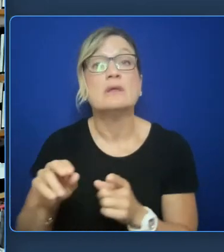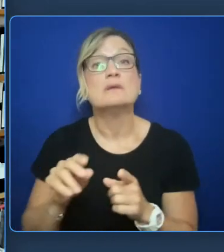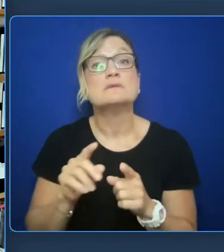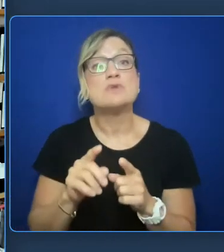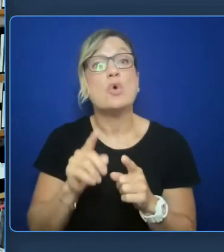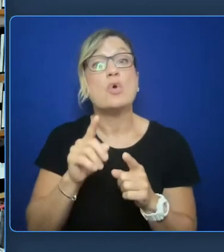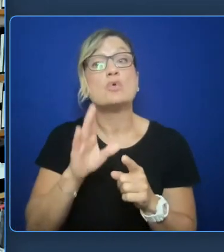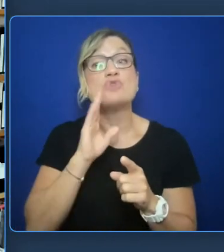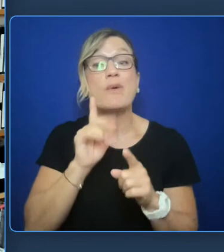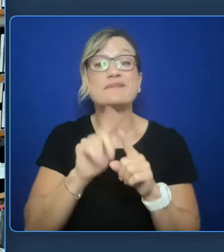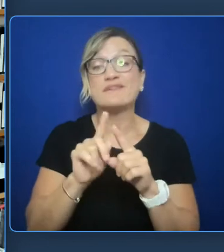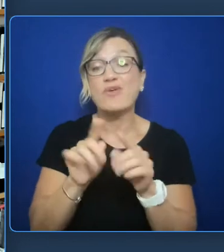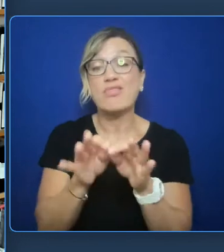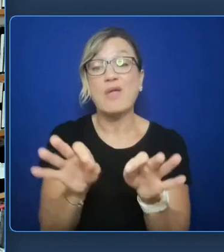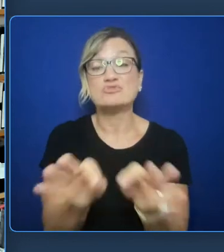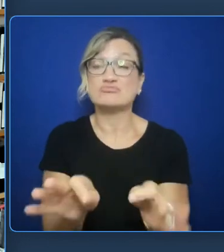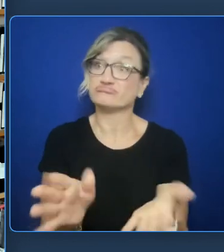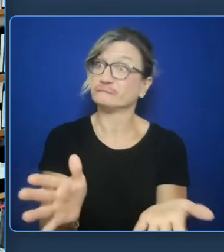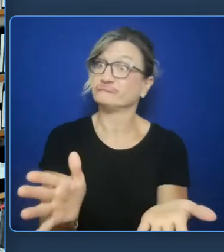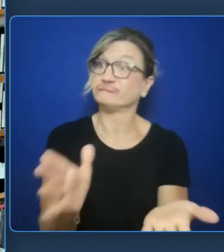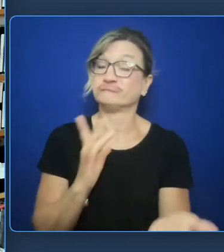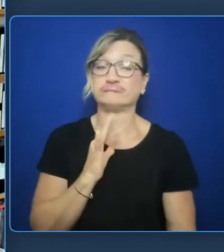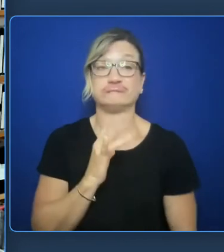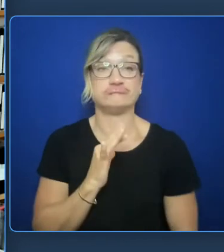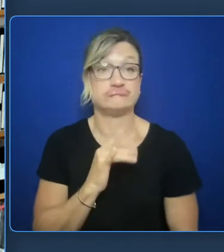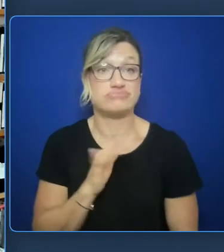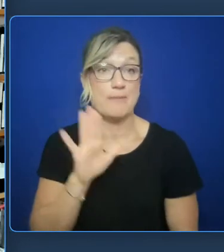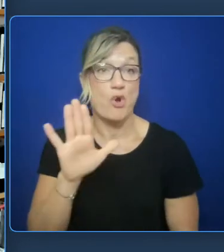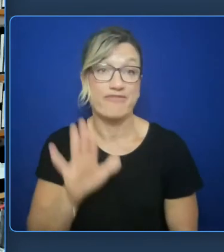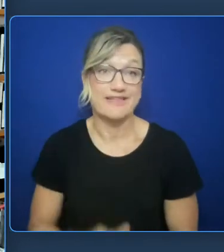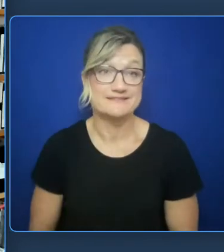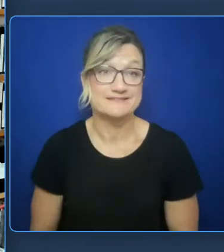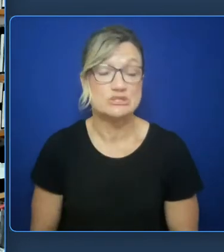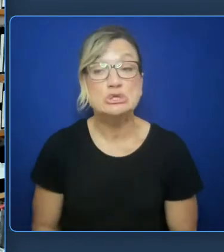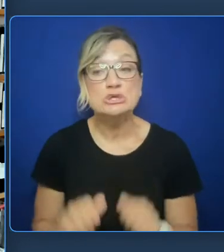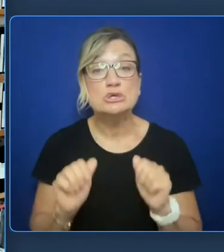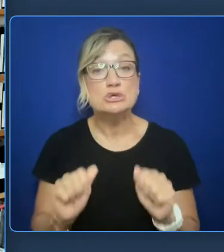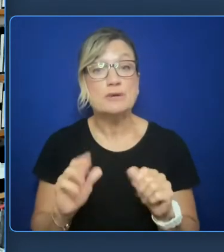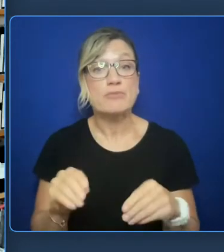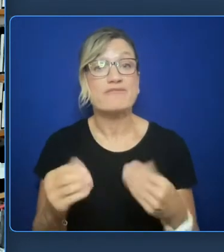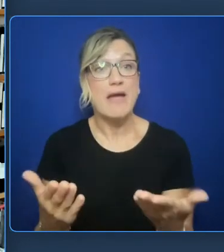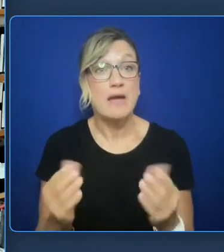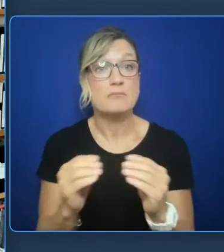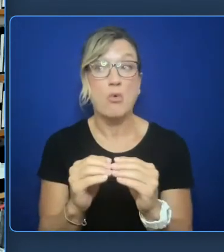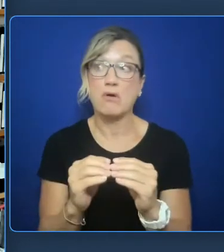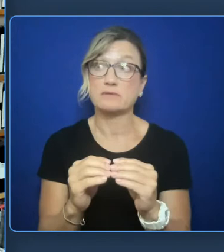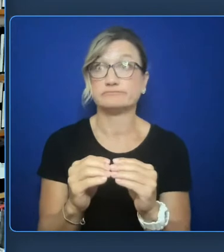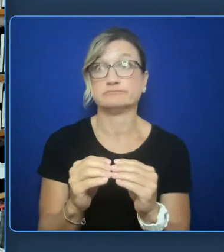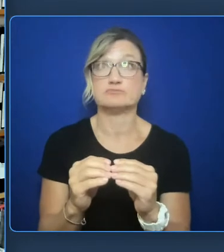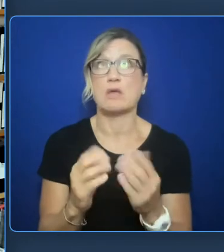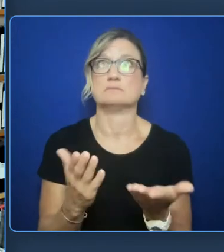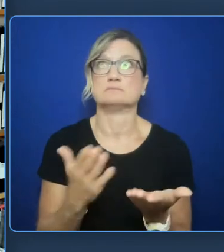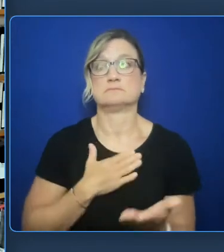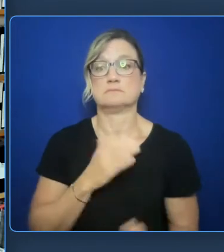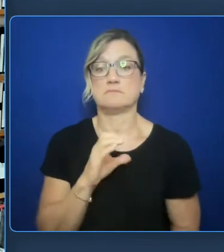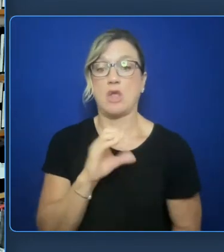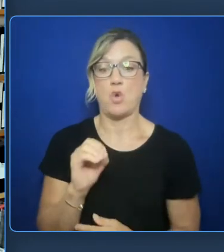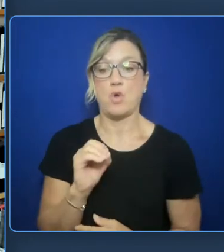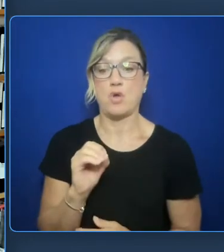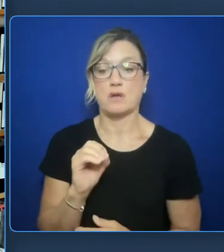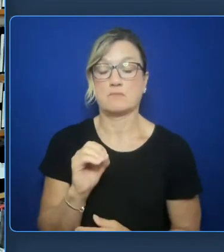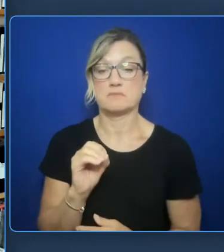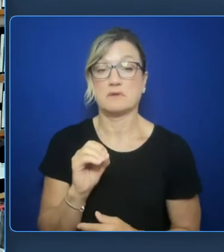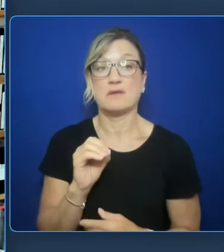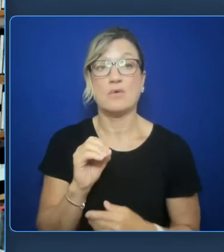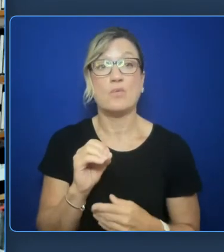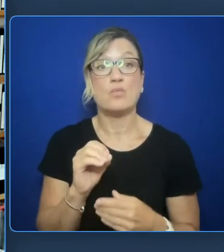knowing the languages, that would be marvelous. It could enable you to my own company, we've done description